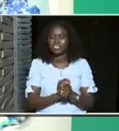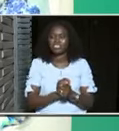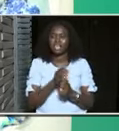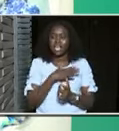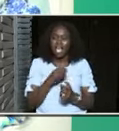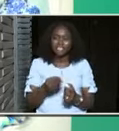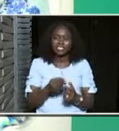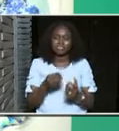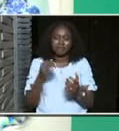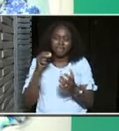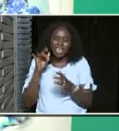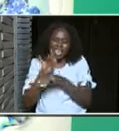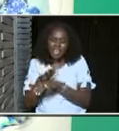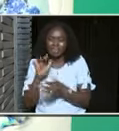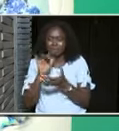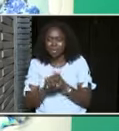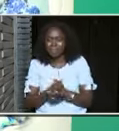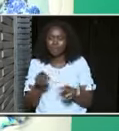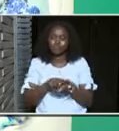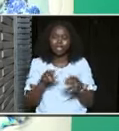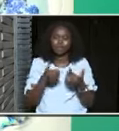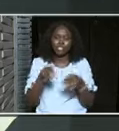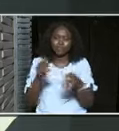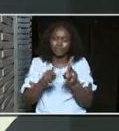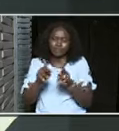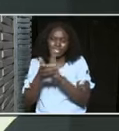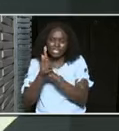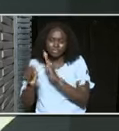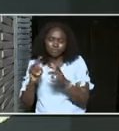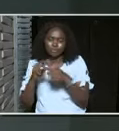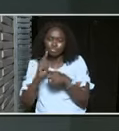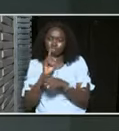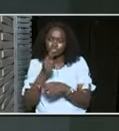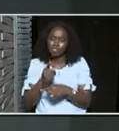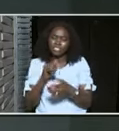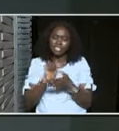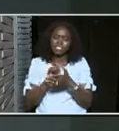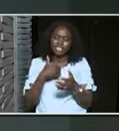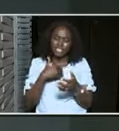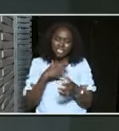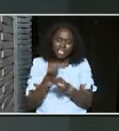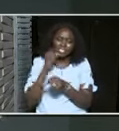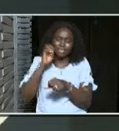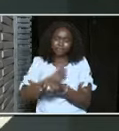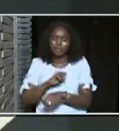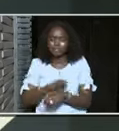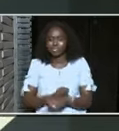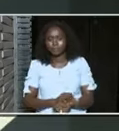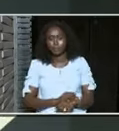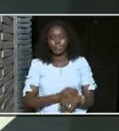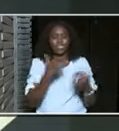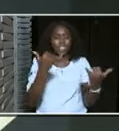people skills to ensure that they're employable. Thank you very much. Now, you see, on the issue of